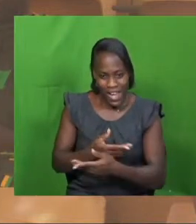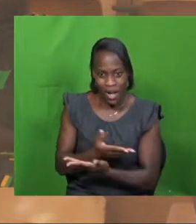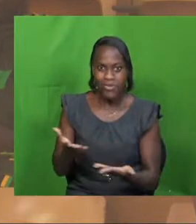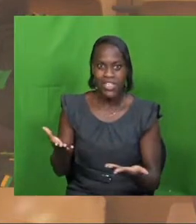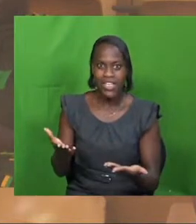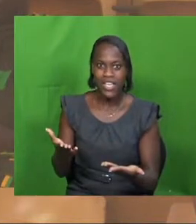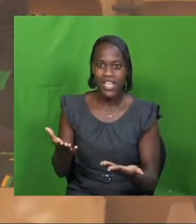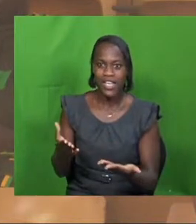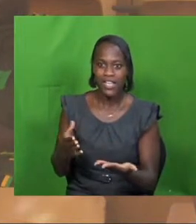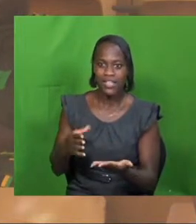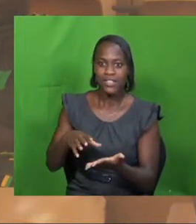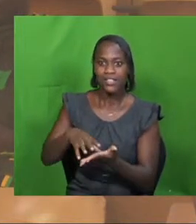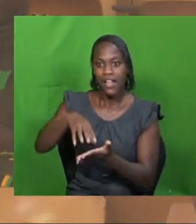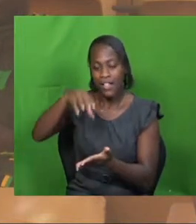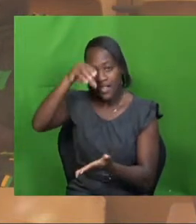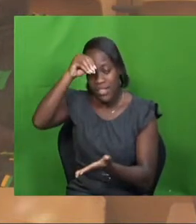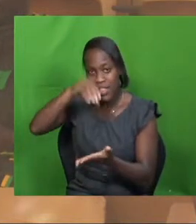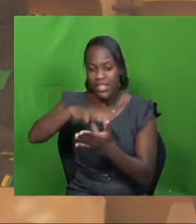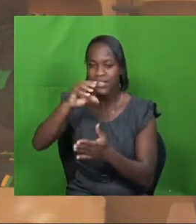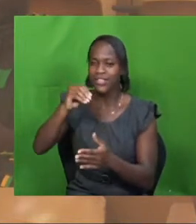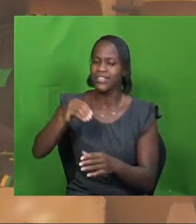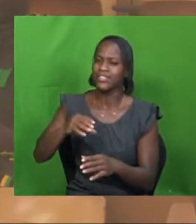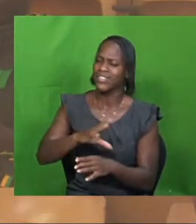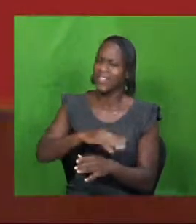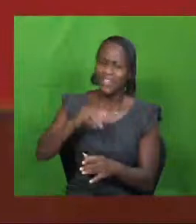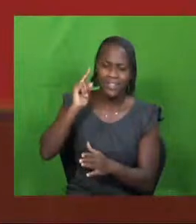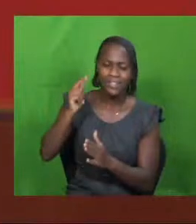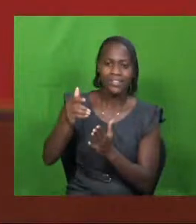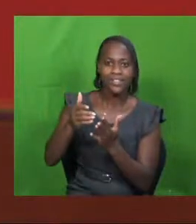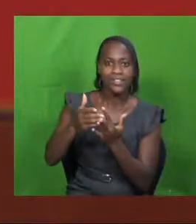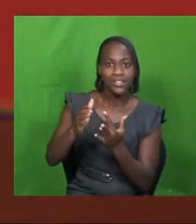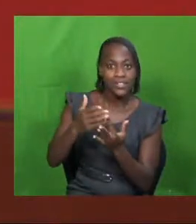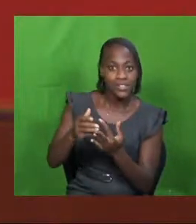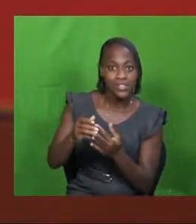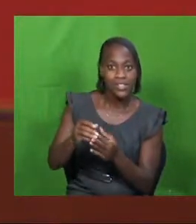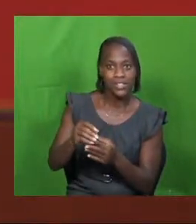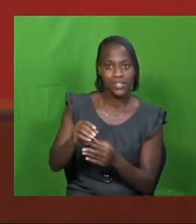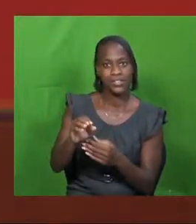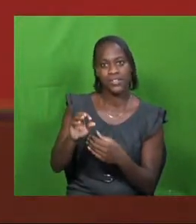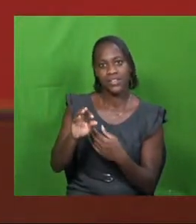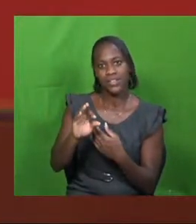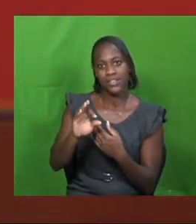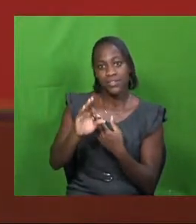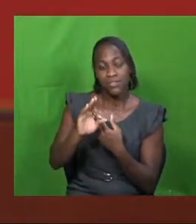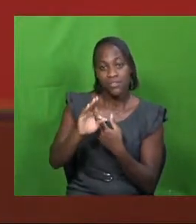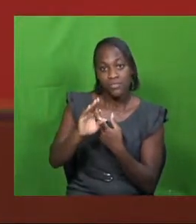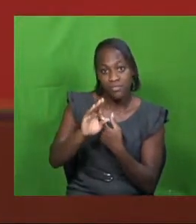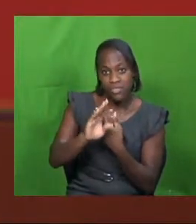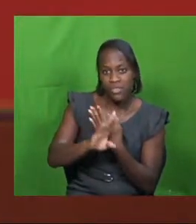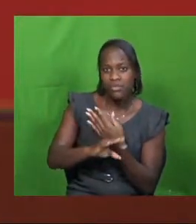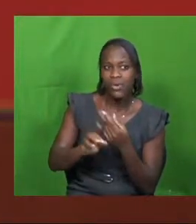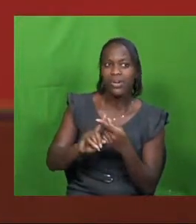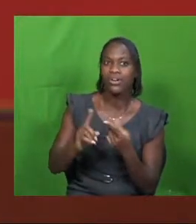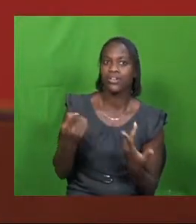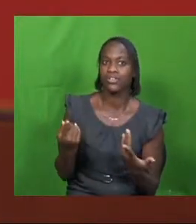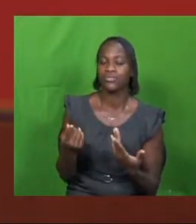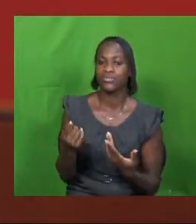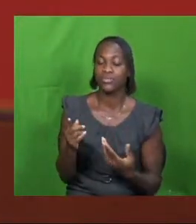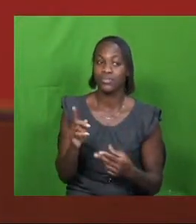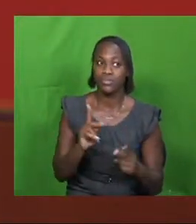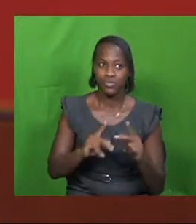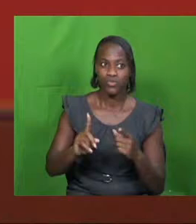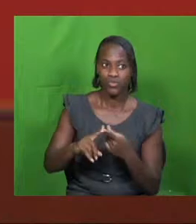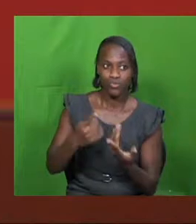learn and later on share the feedback to members, their representatives, for us to improve